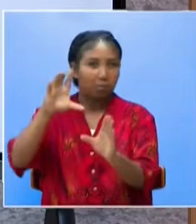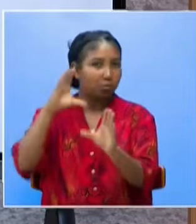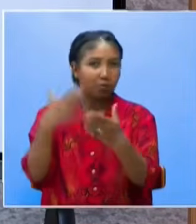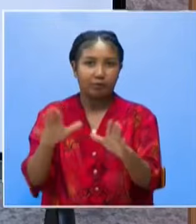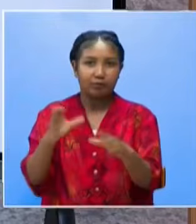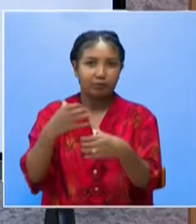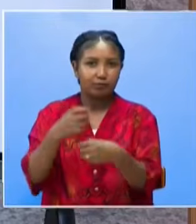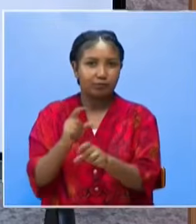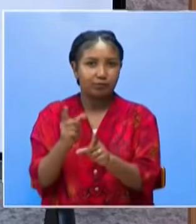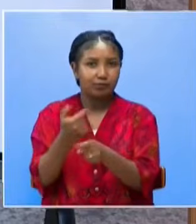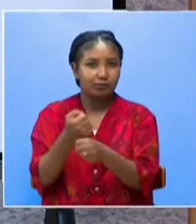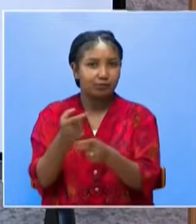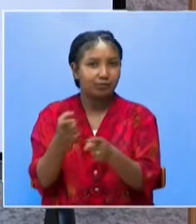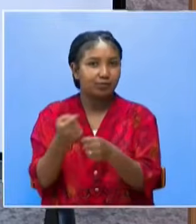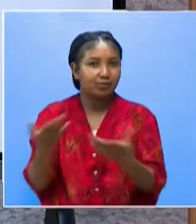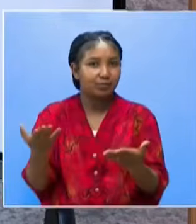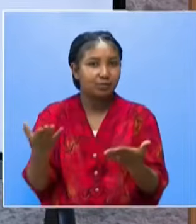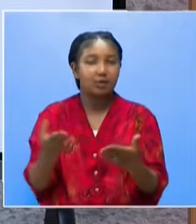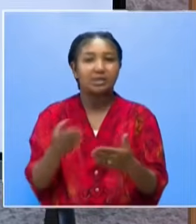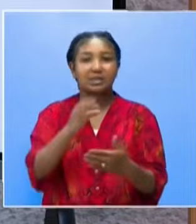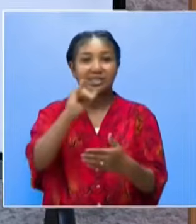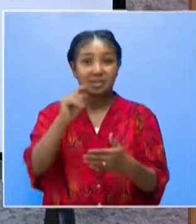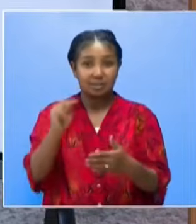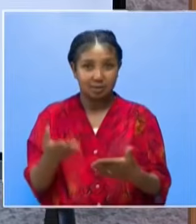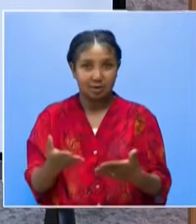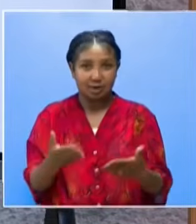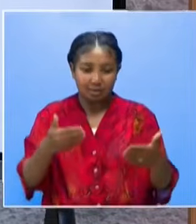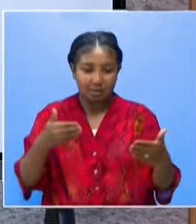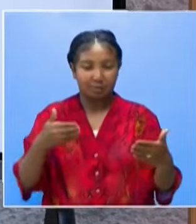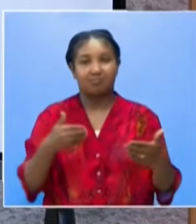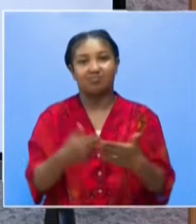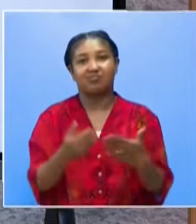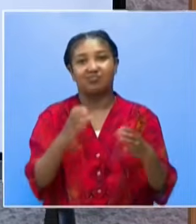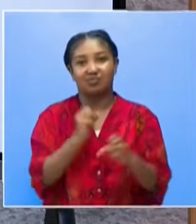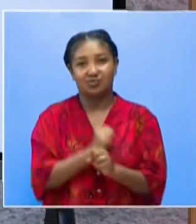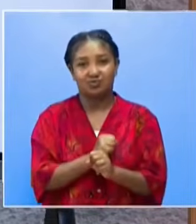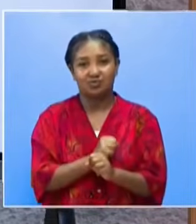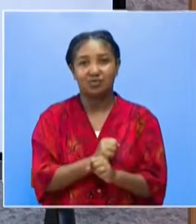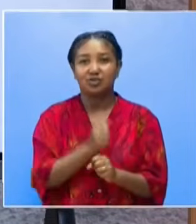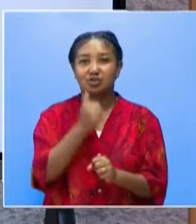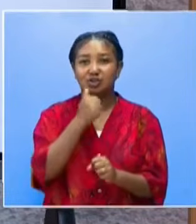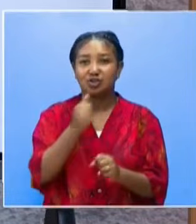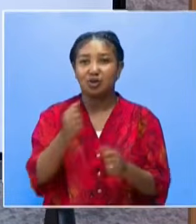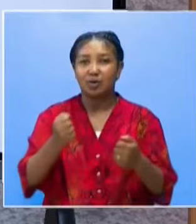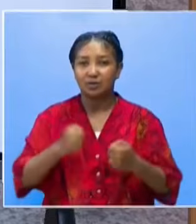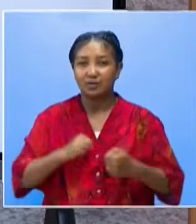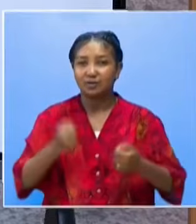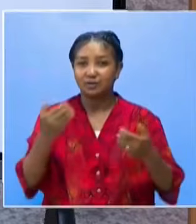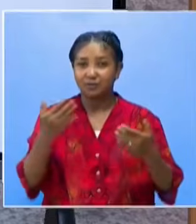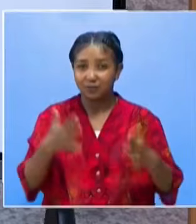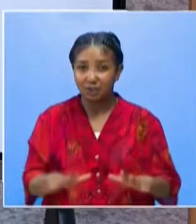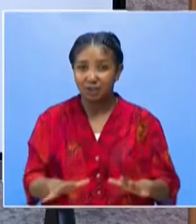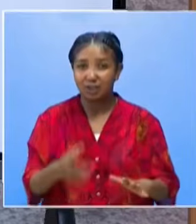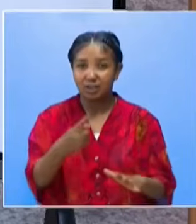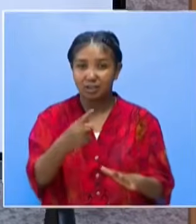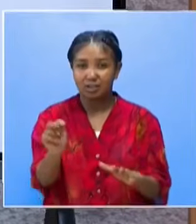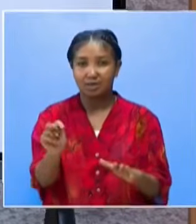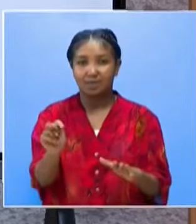okay? When you say just, this means she or he has finished the